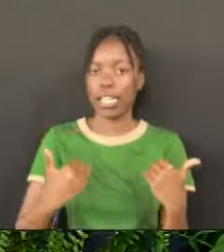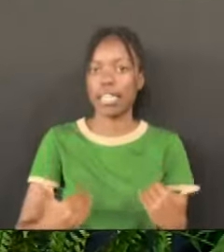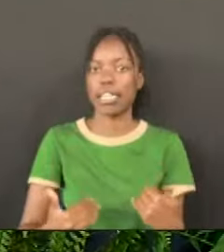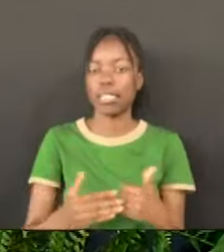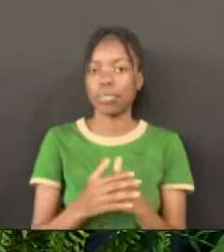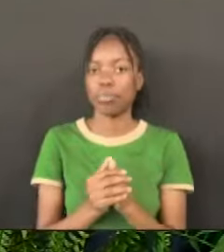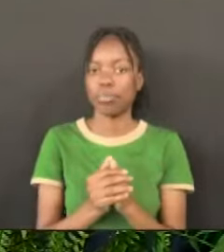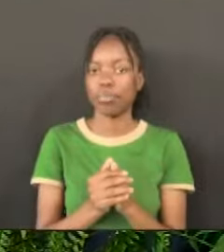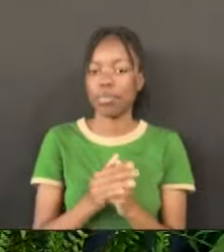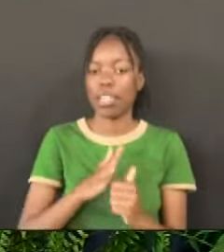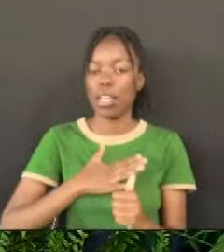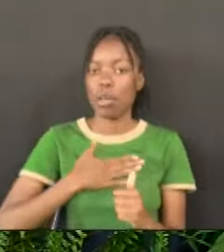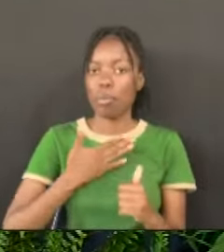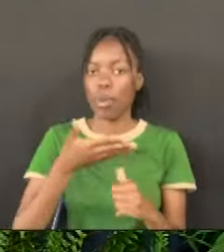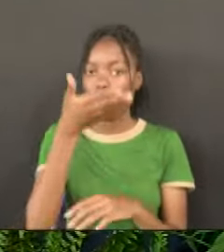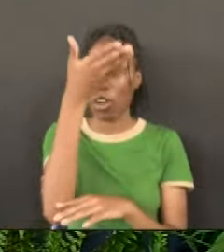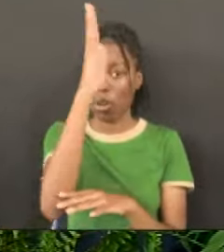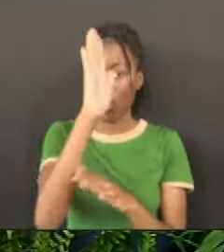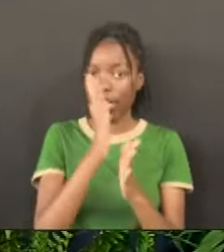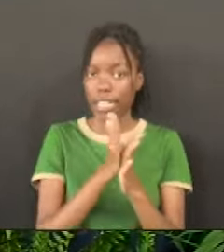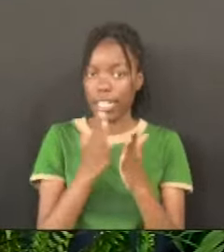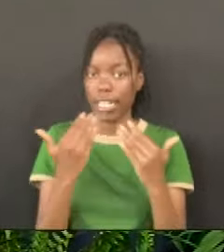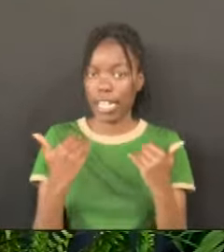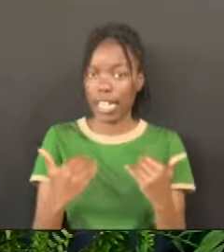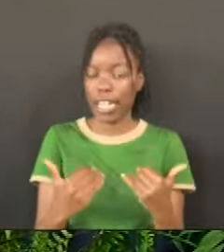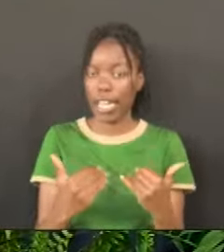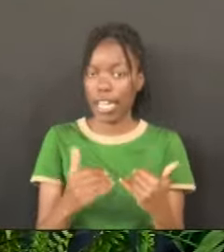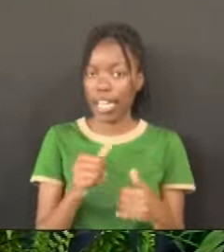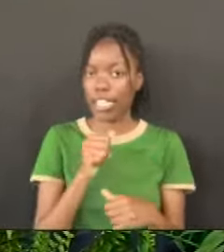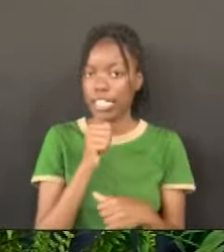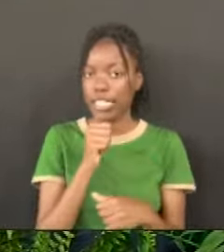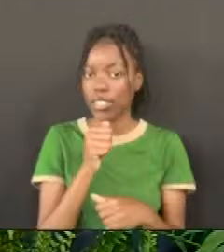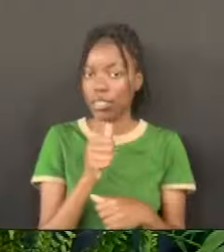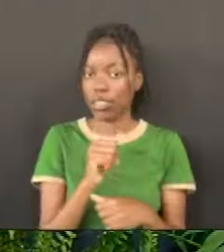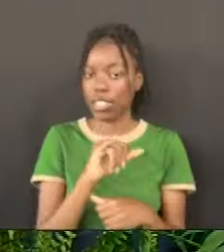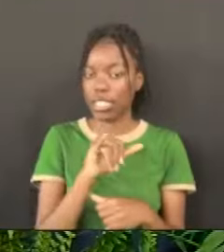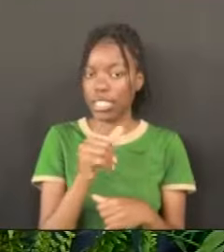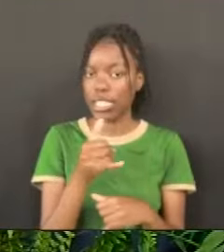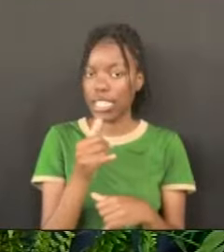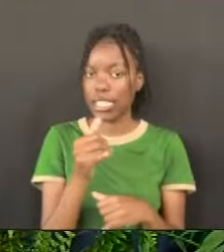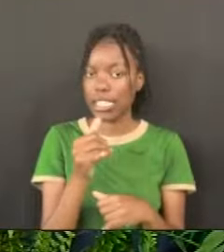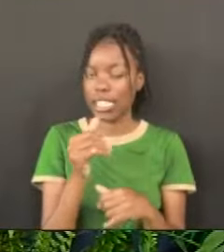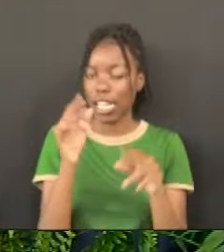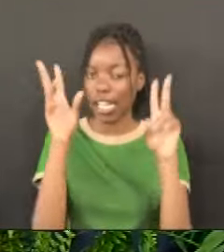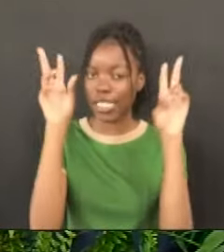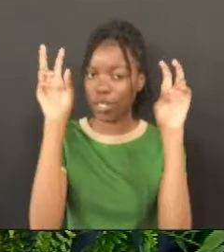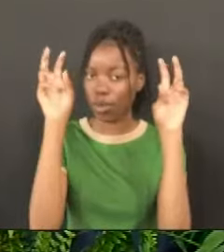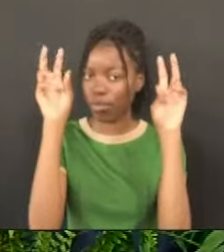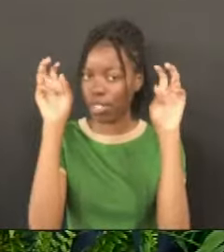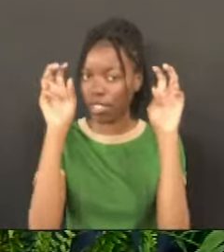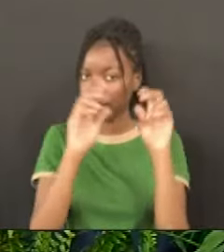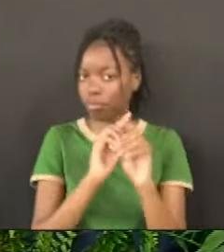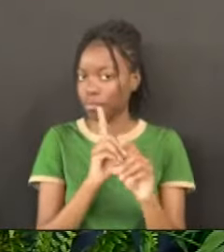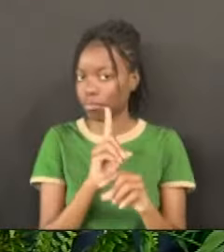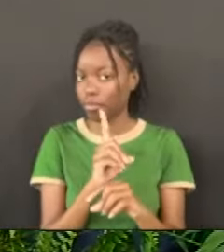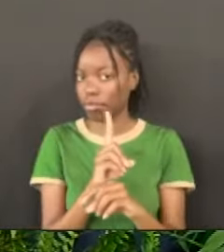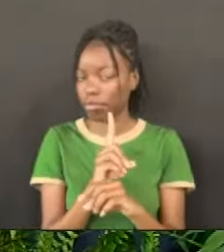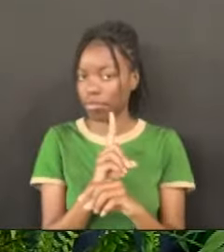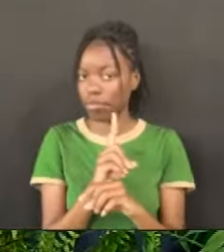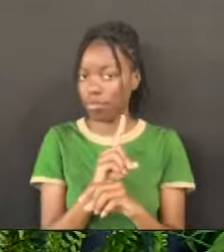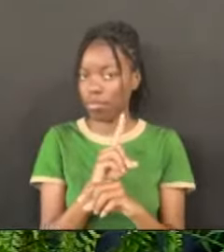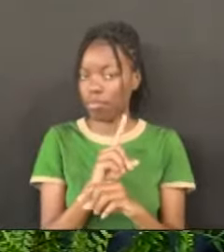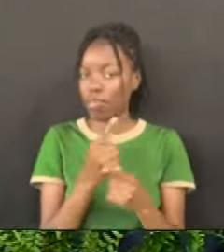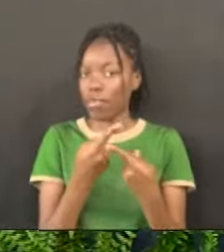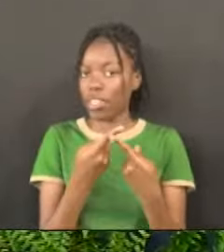My God and I is not just a statement or a phrase, but